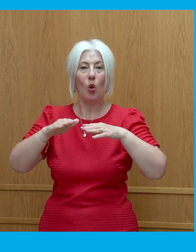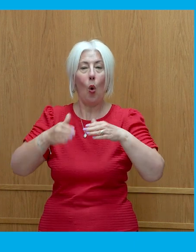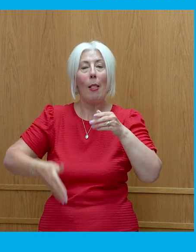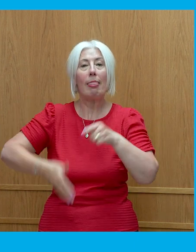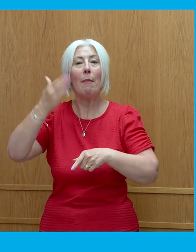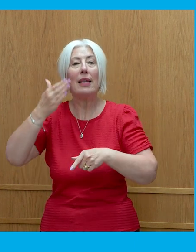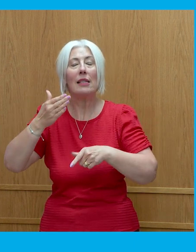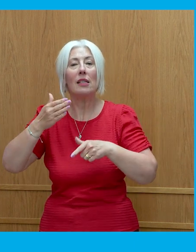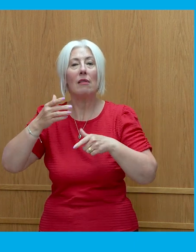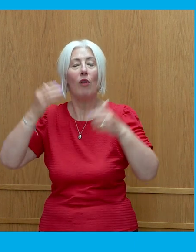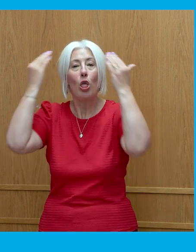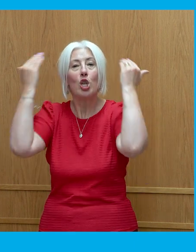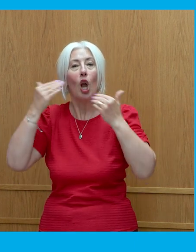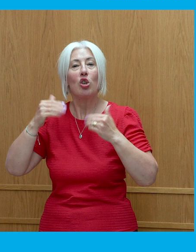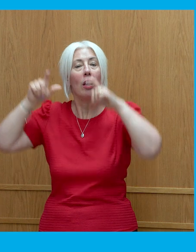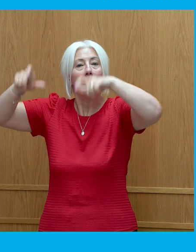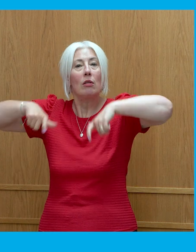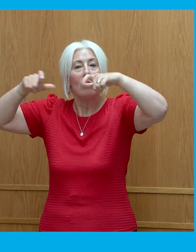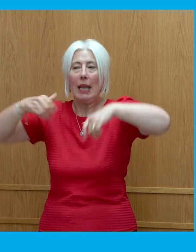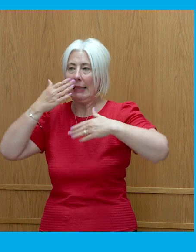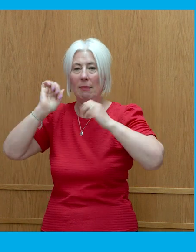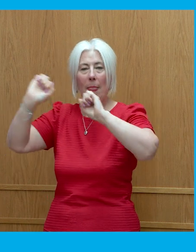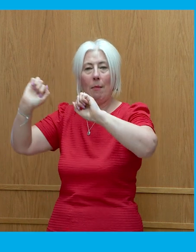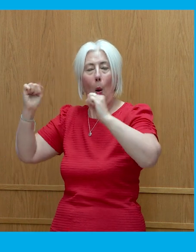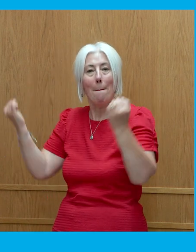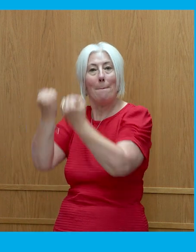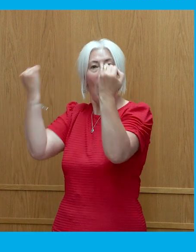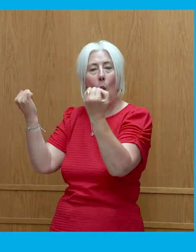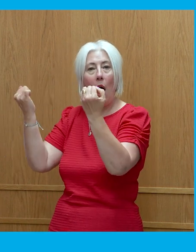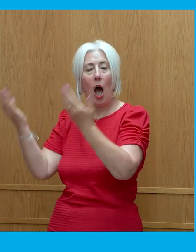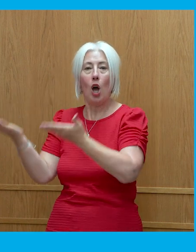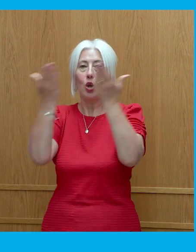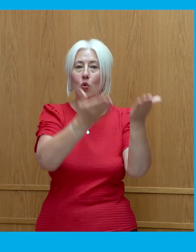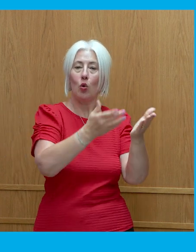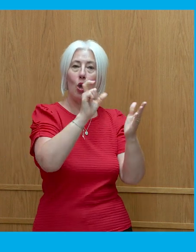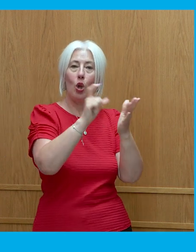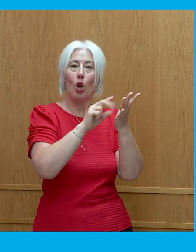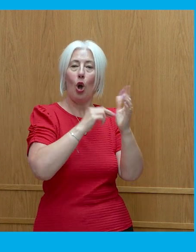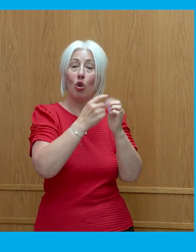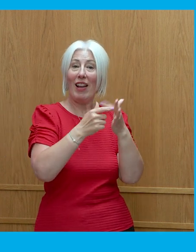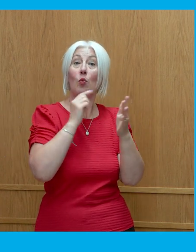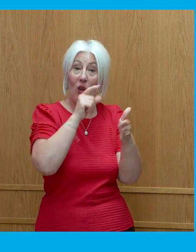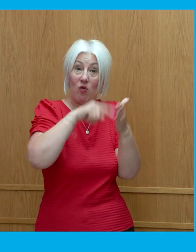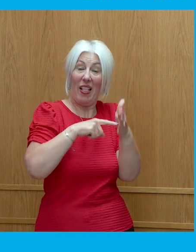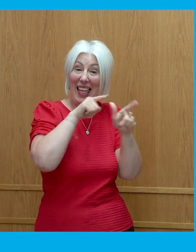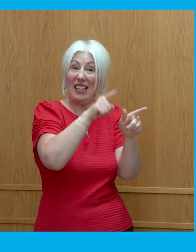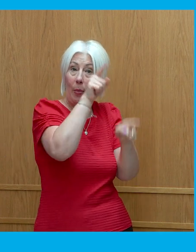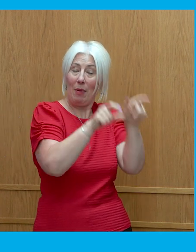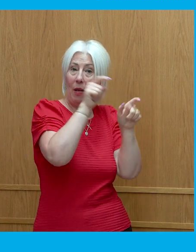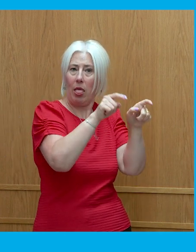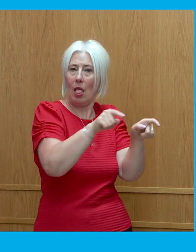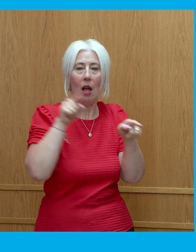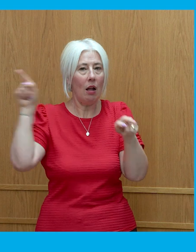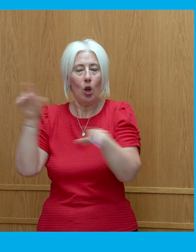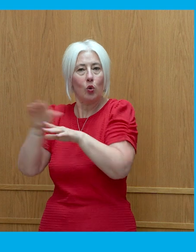it seems, you know, more power than Congress, where you have elected leaders. And there is that question